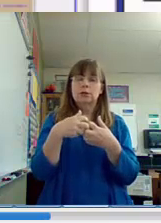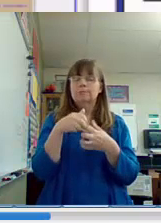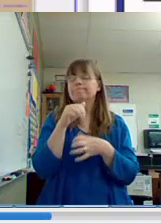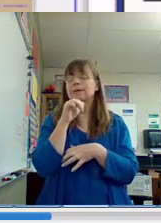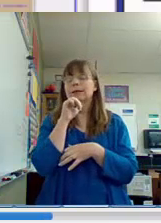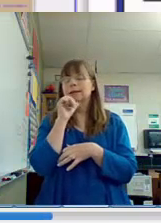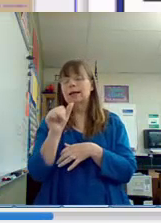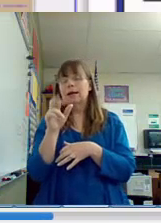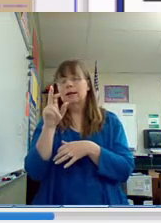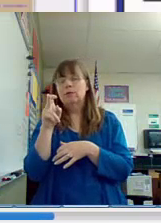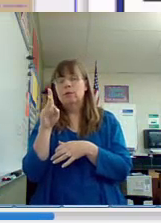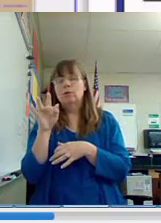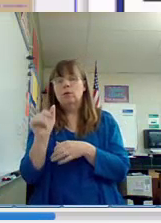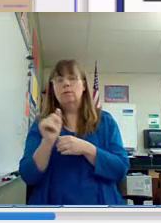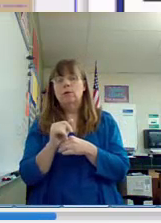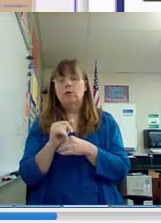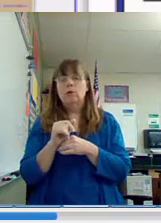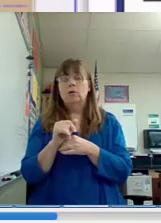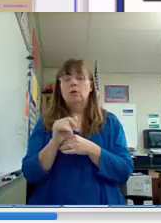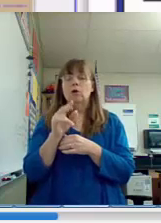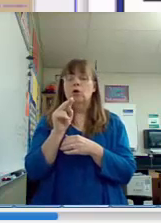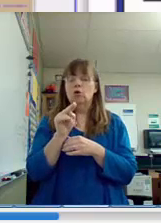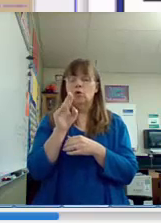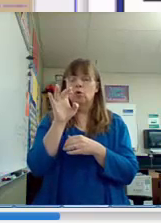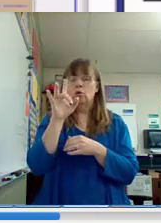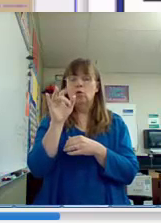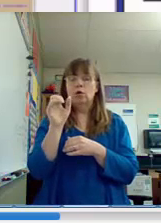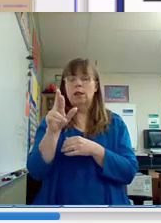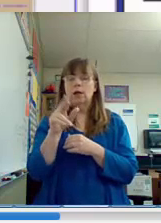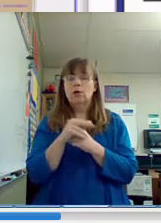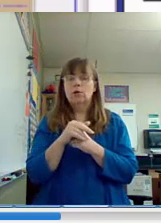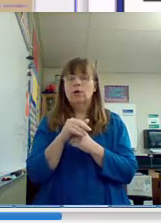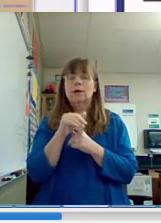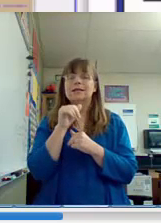non-renewable. Nuclear energy is non-renewable.